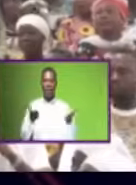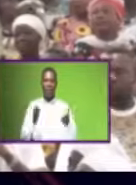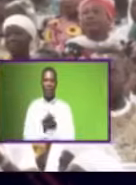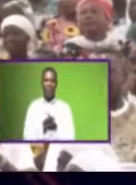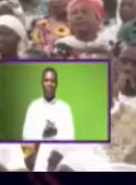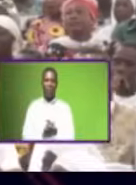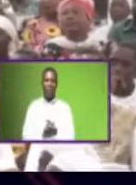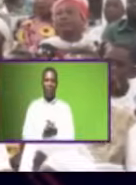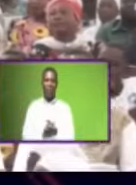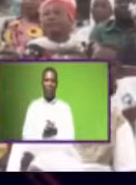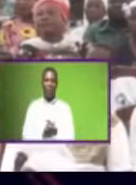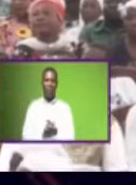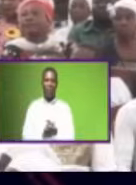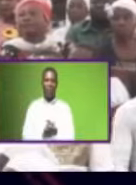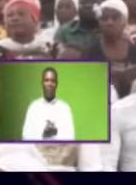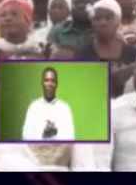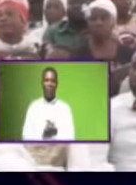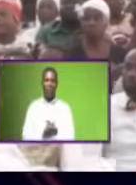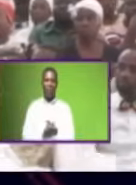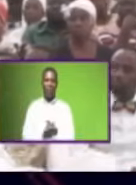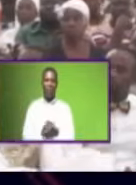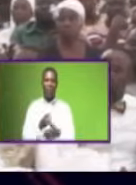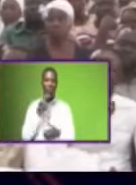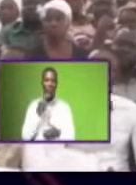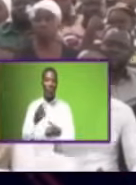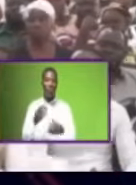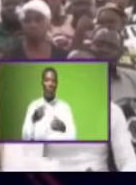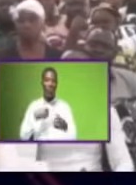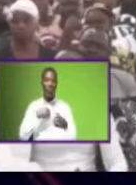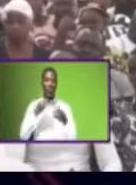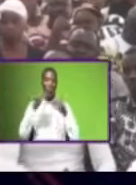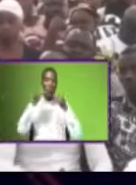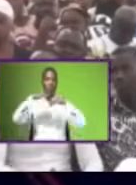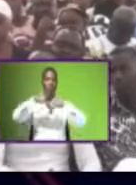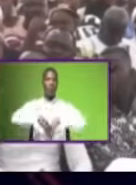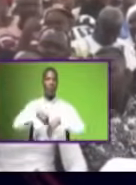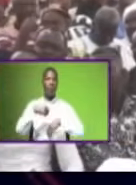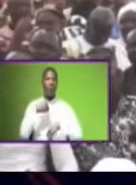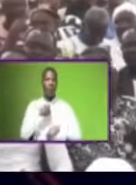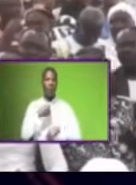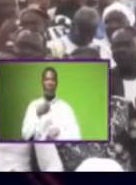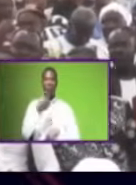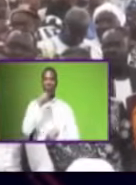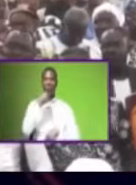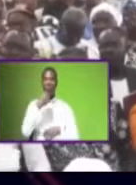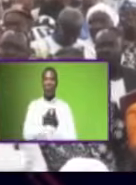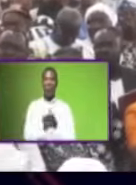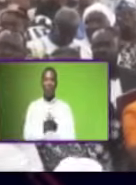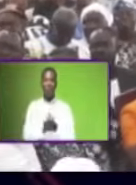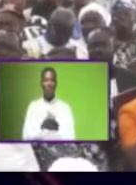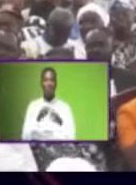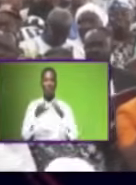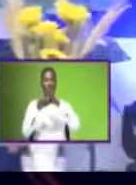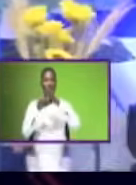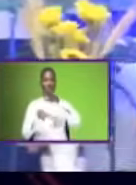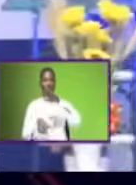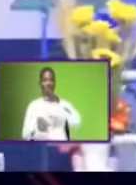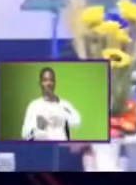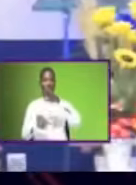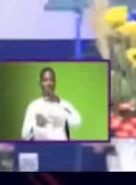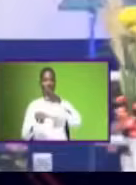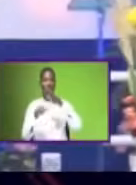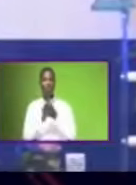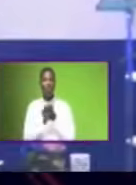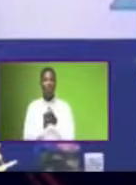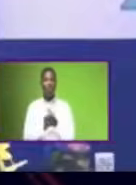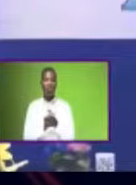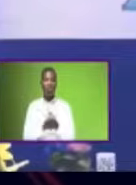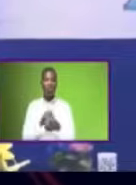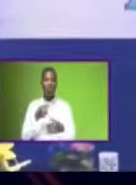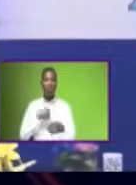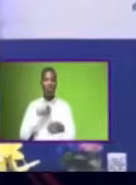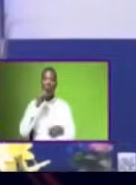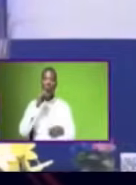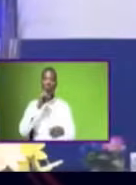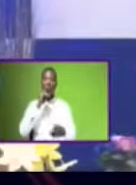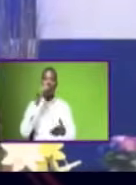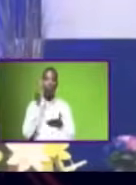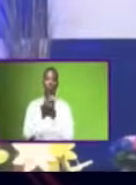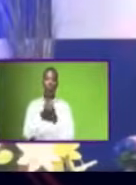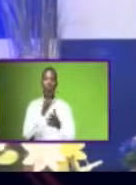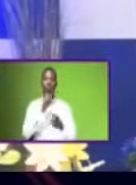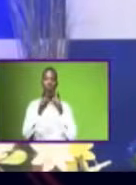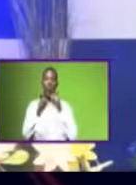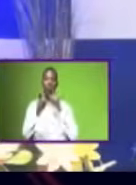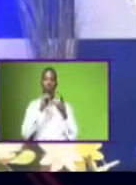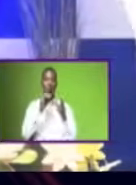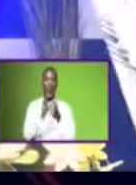acts against me. Did you see any form of discouragement? Was I perturbed that I and was